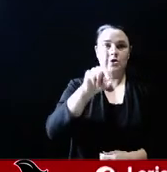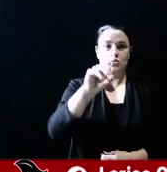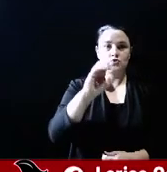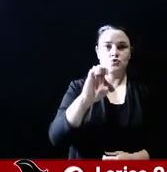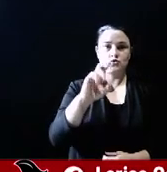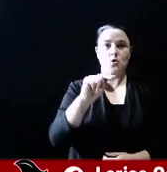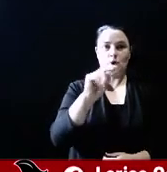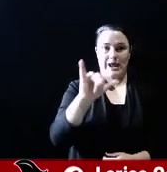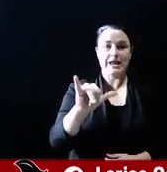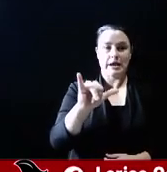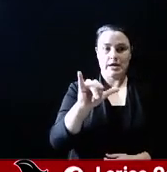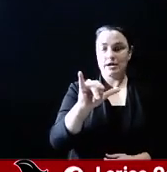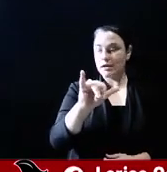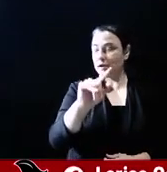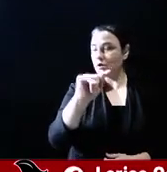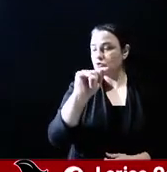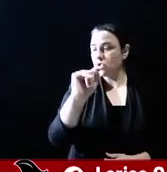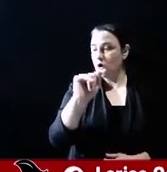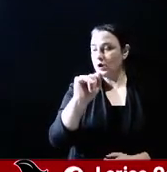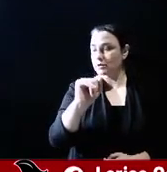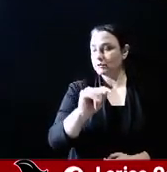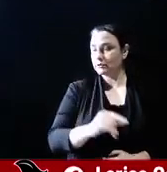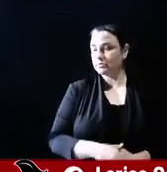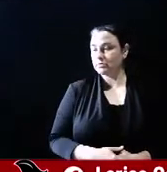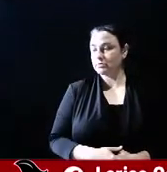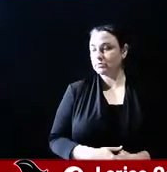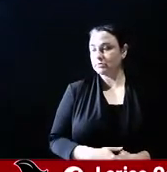Doeni Mariel Toscano Madrigal.